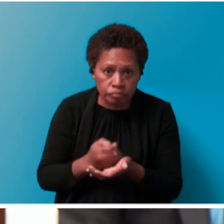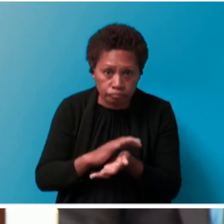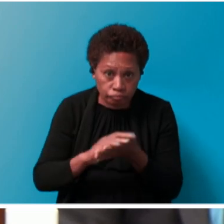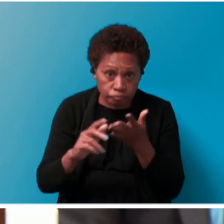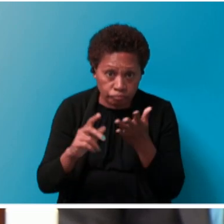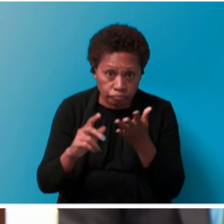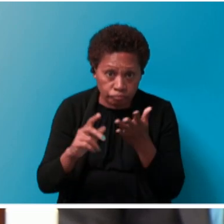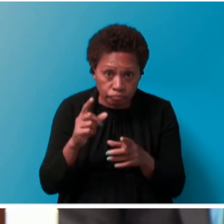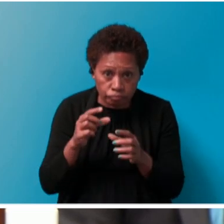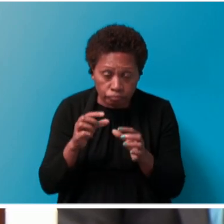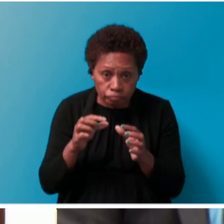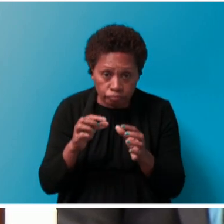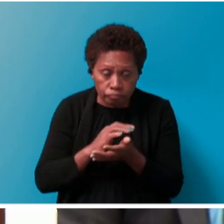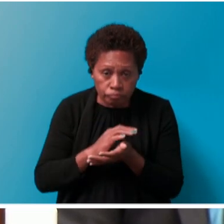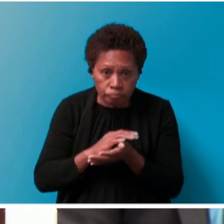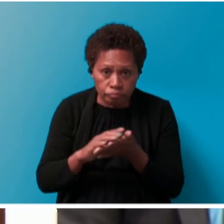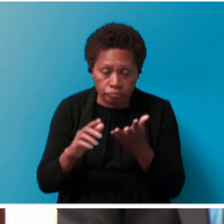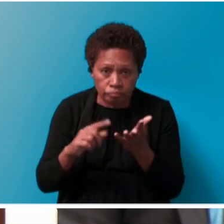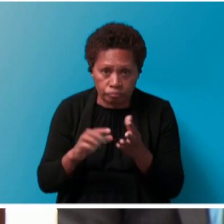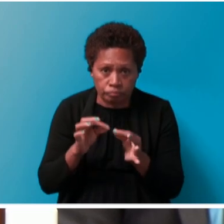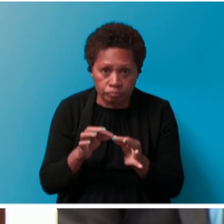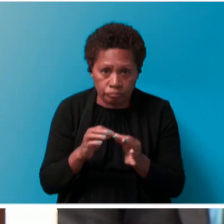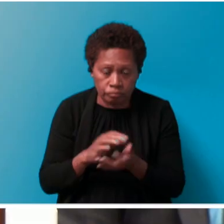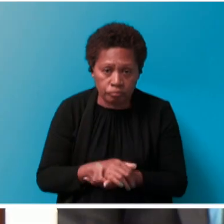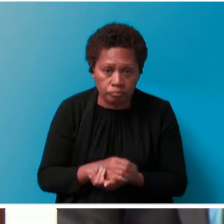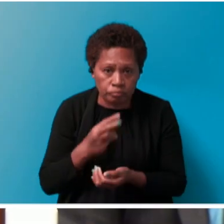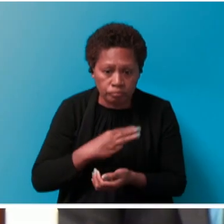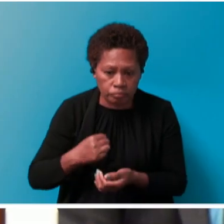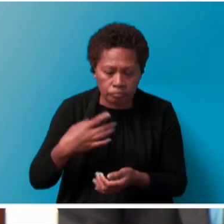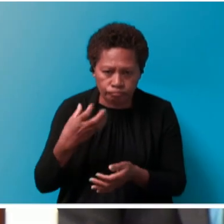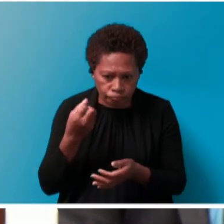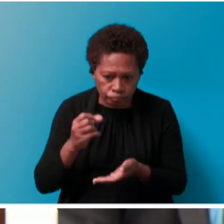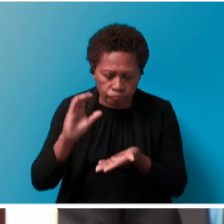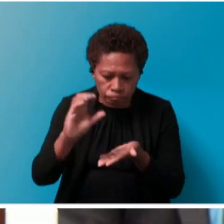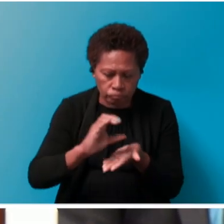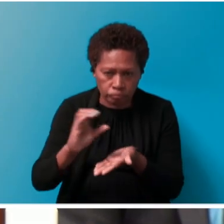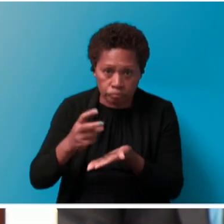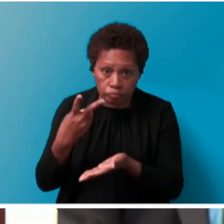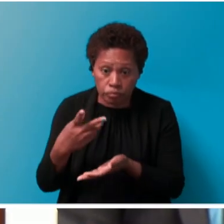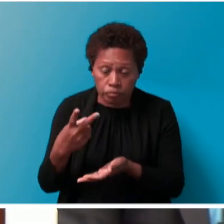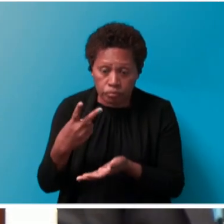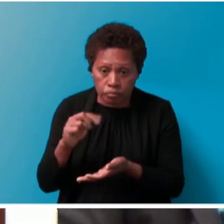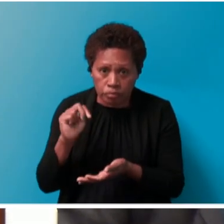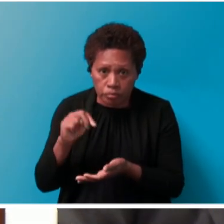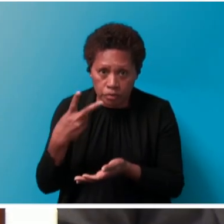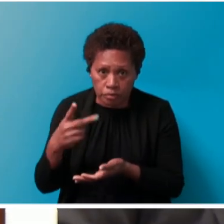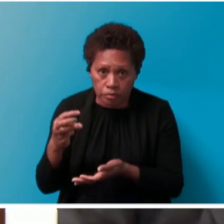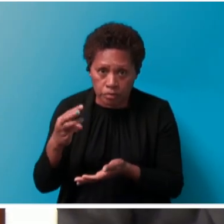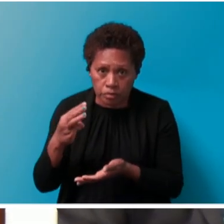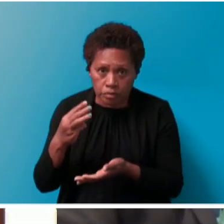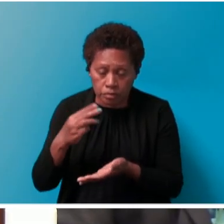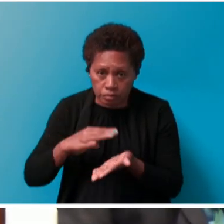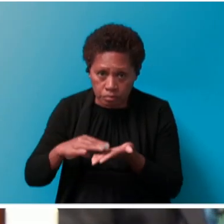current financial year, Mr. Speaker, the Ministry has been allocated a budget of $2.2 million to identify and acquire